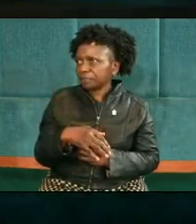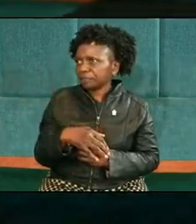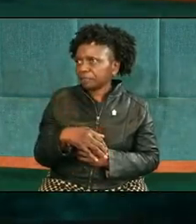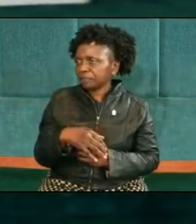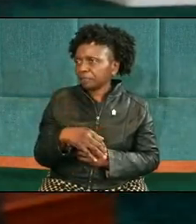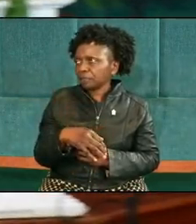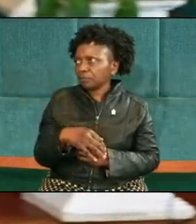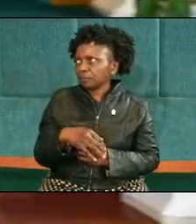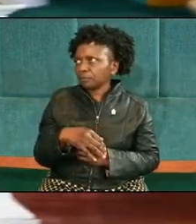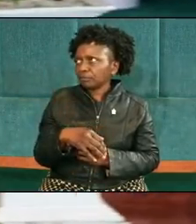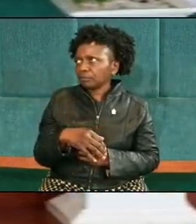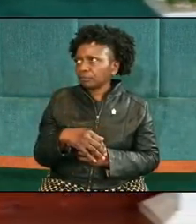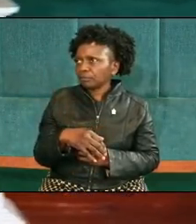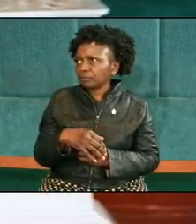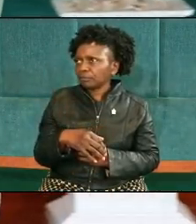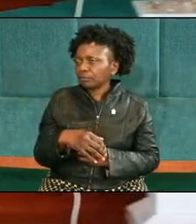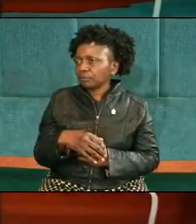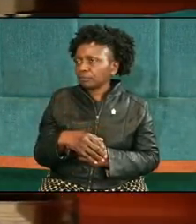Walk with me.